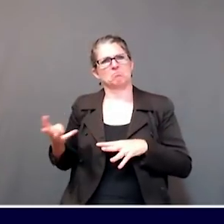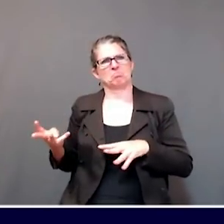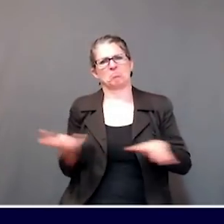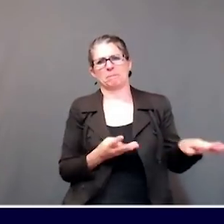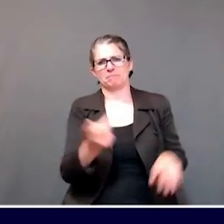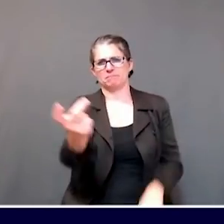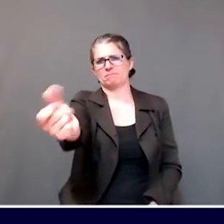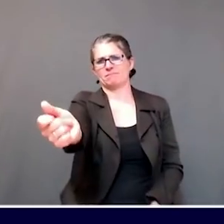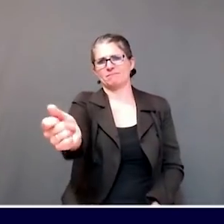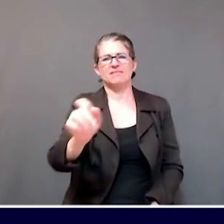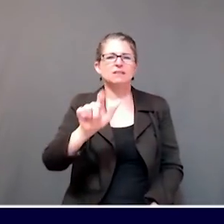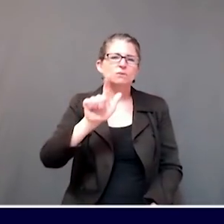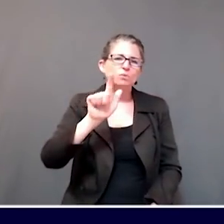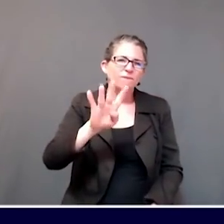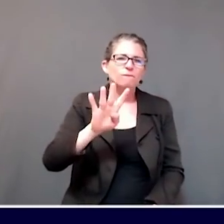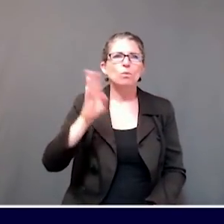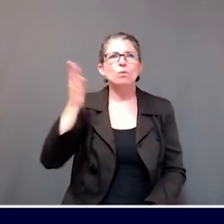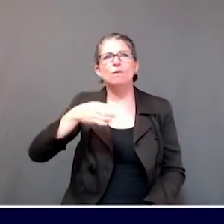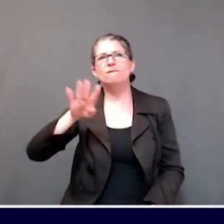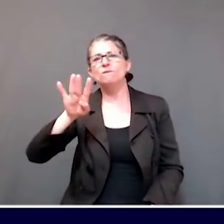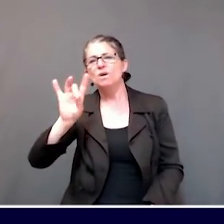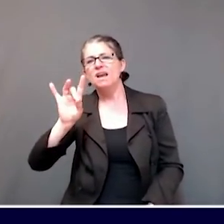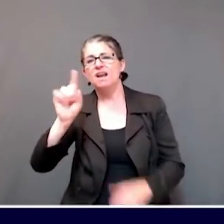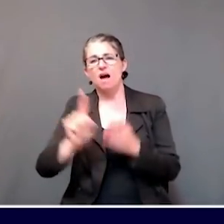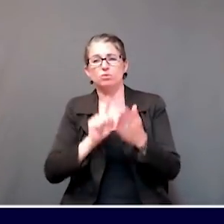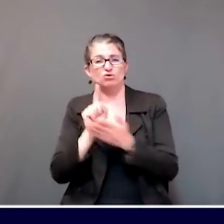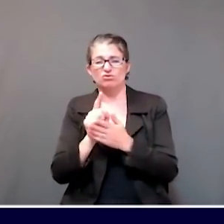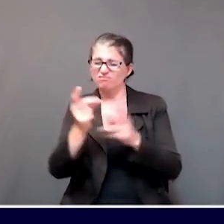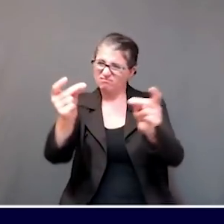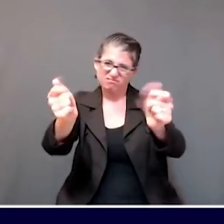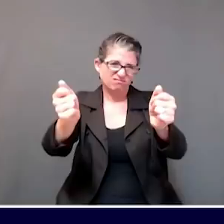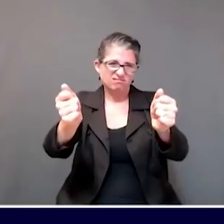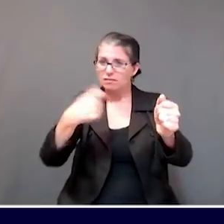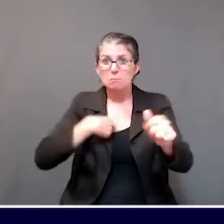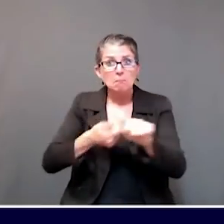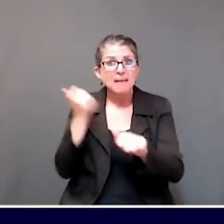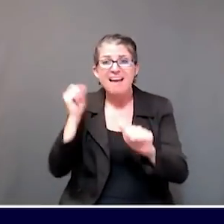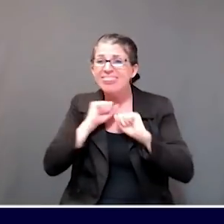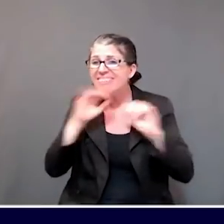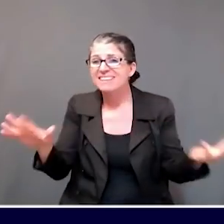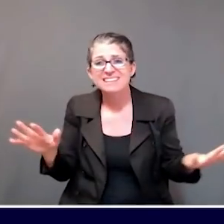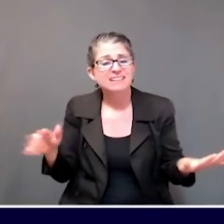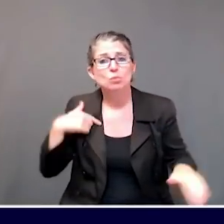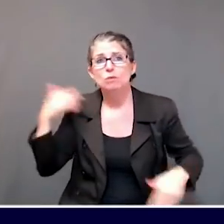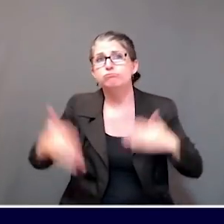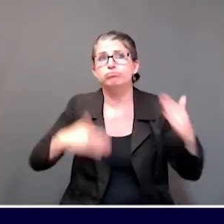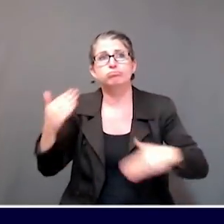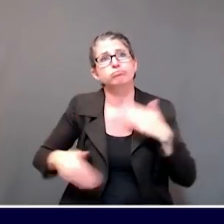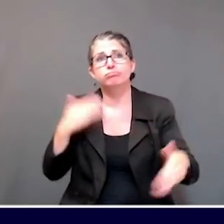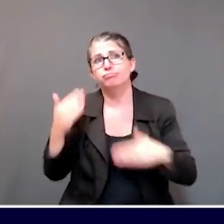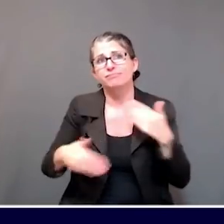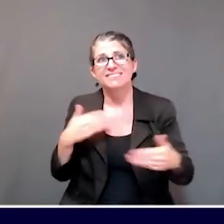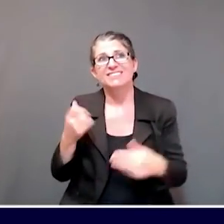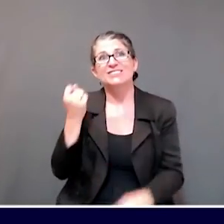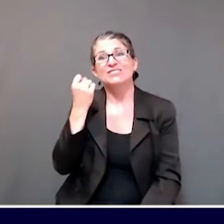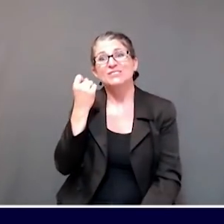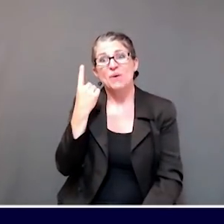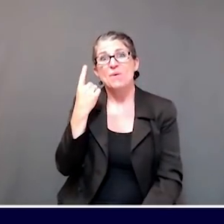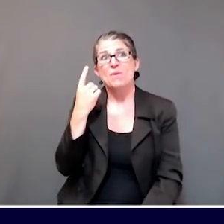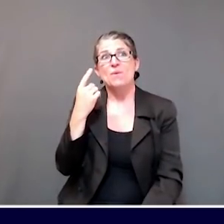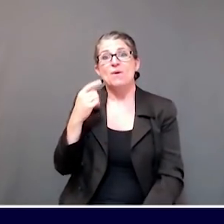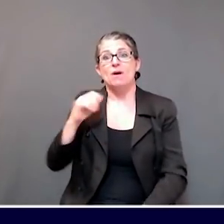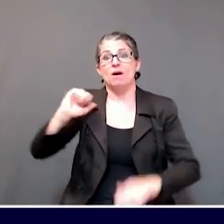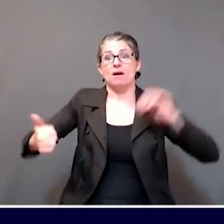run them, and result the results out very quickly. What has happened, however, is that owing to the significant spike